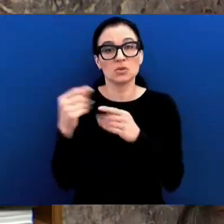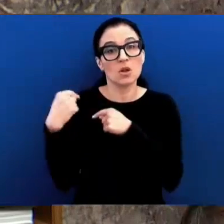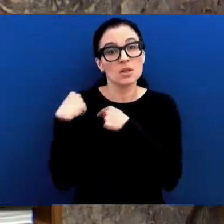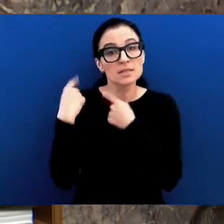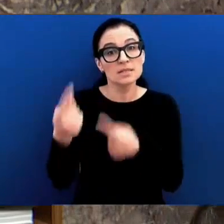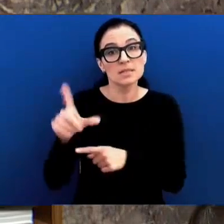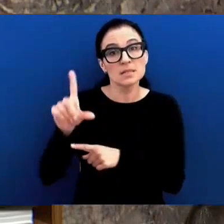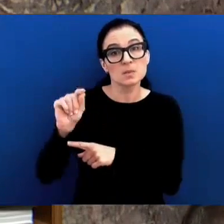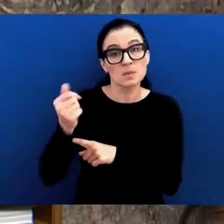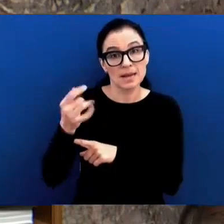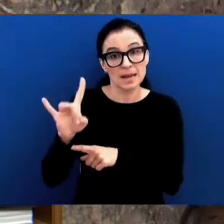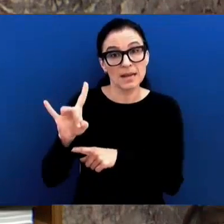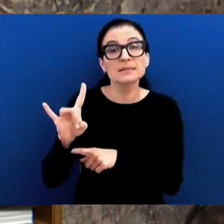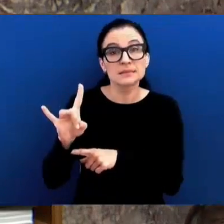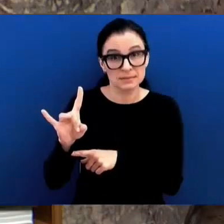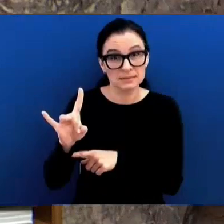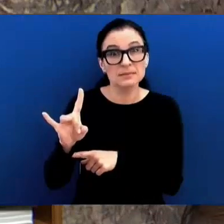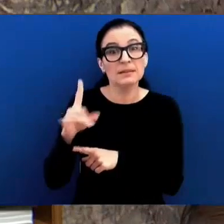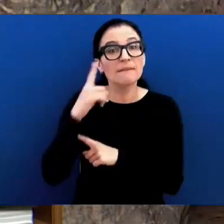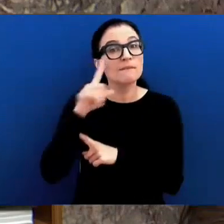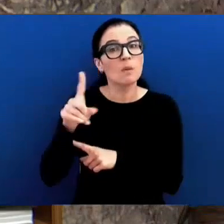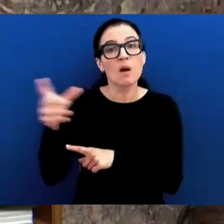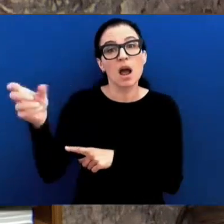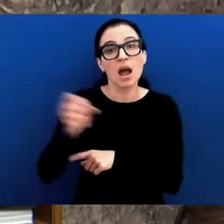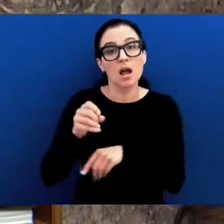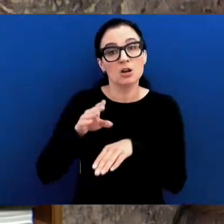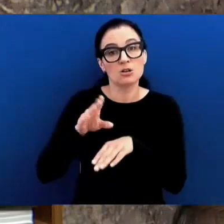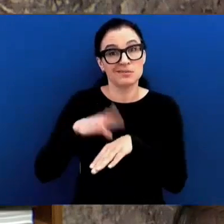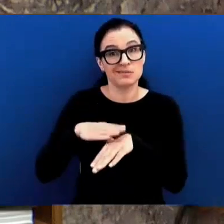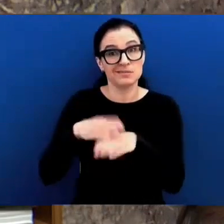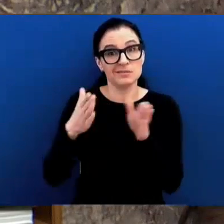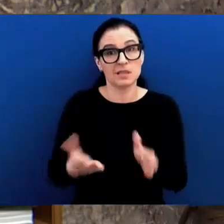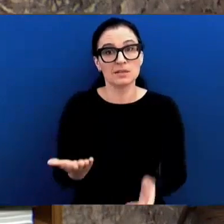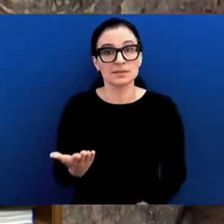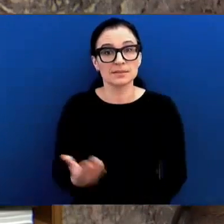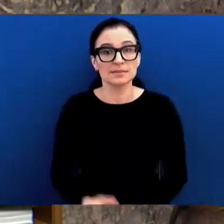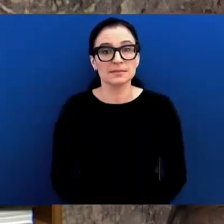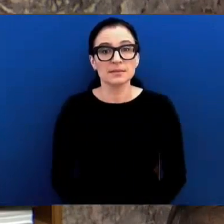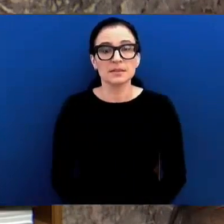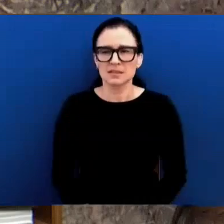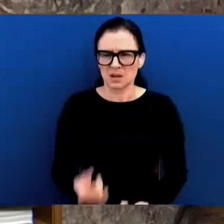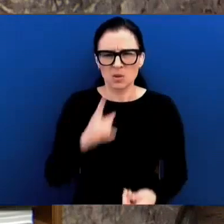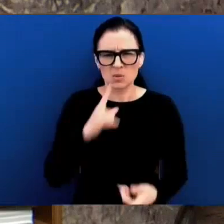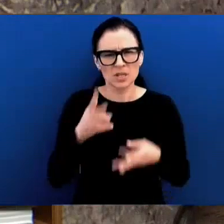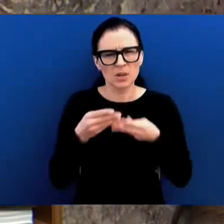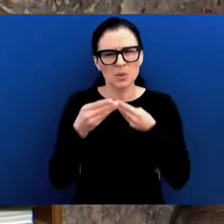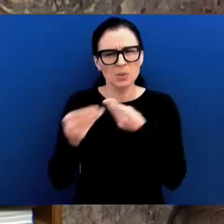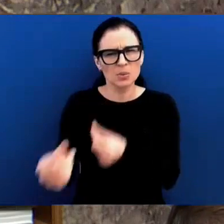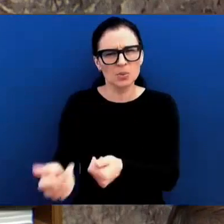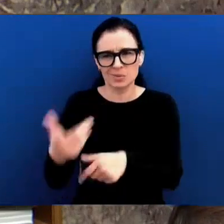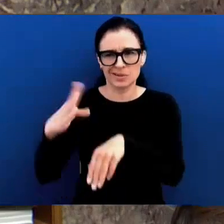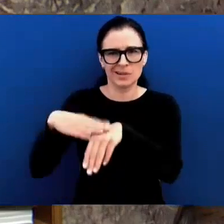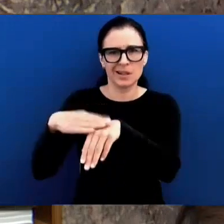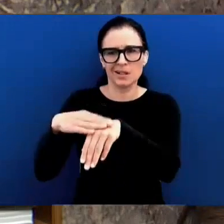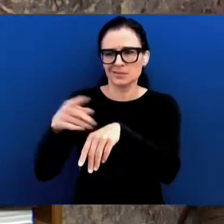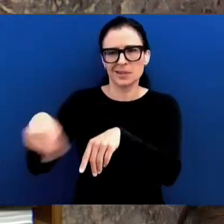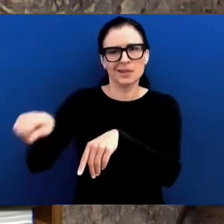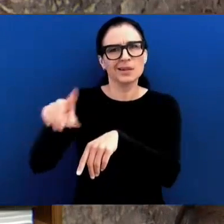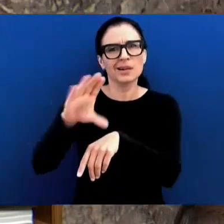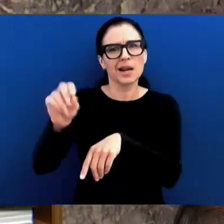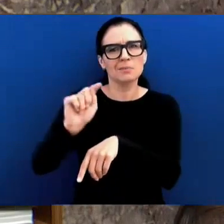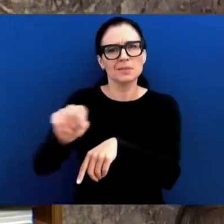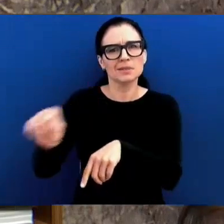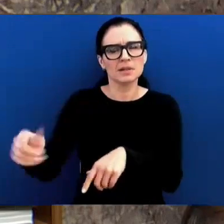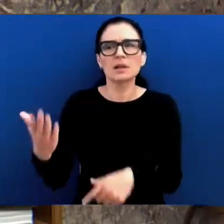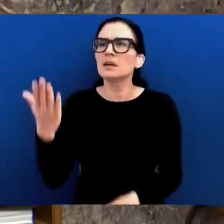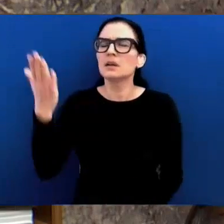billion into management consulting firms, this Premier, this NDP government could have adopted BC United's plan, eliminate